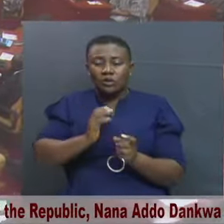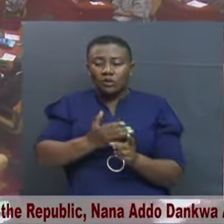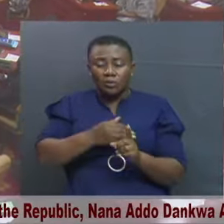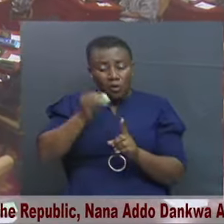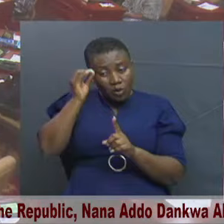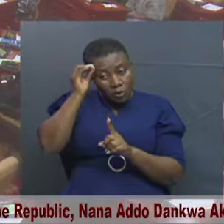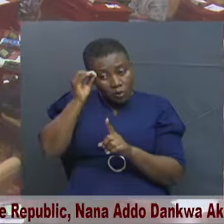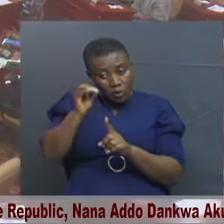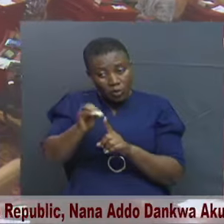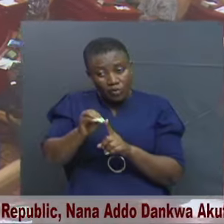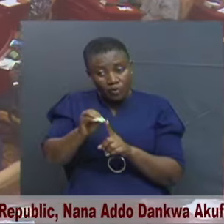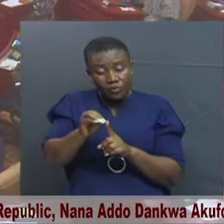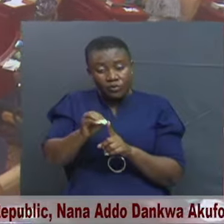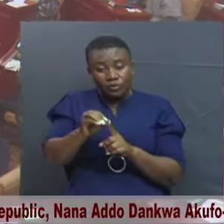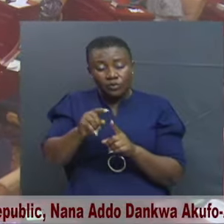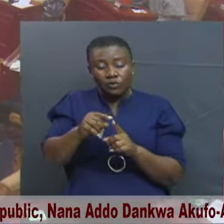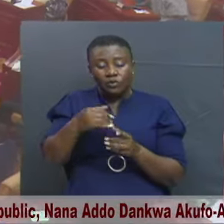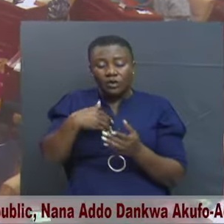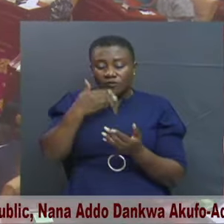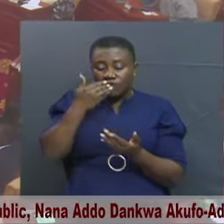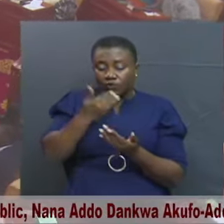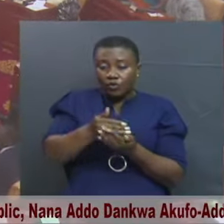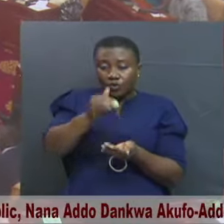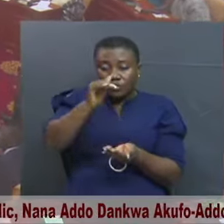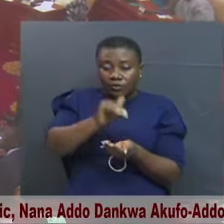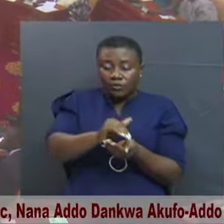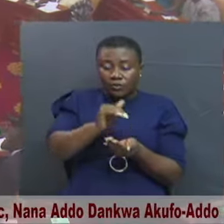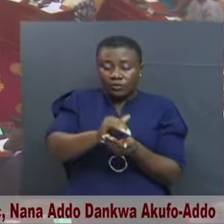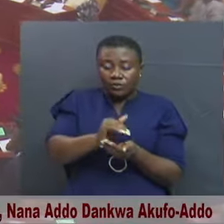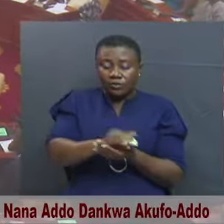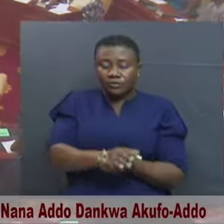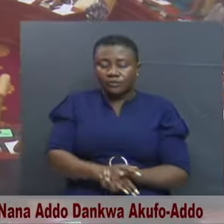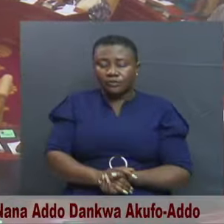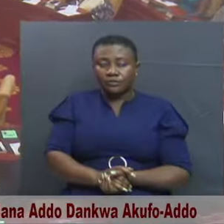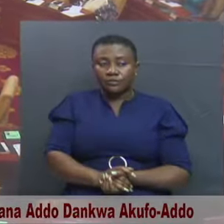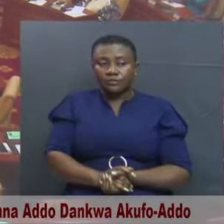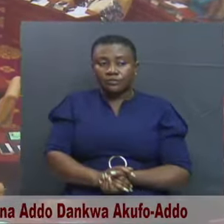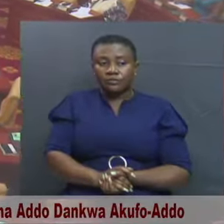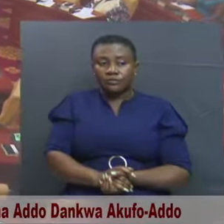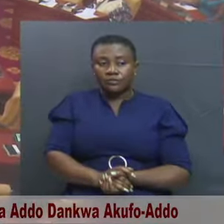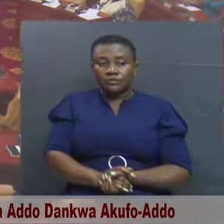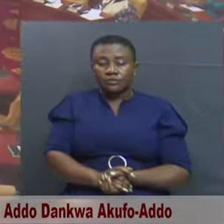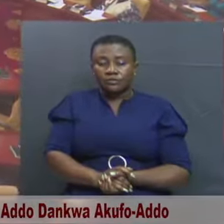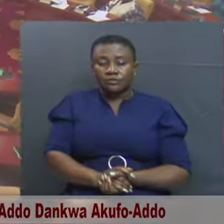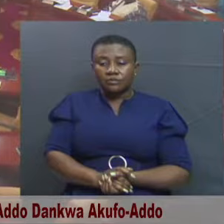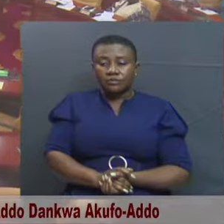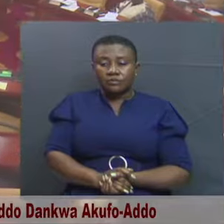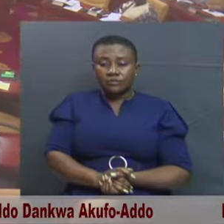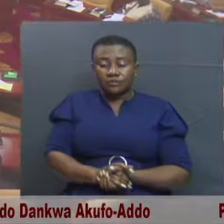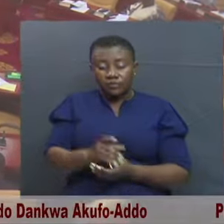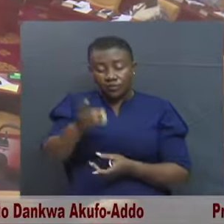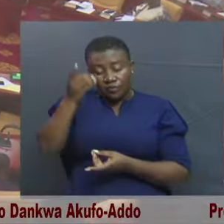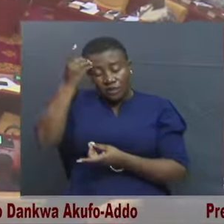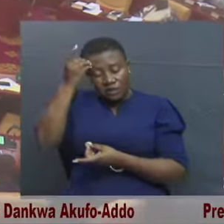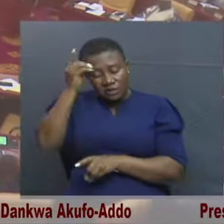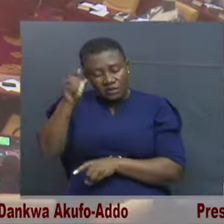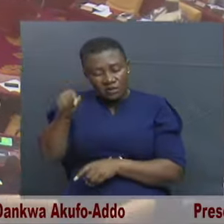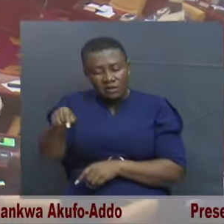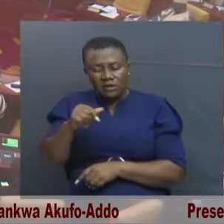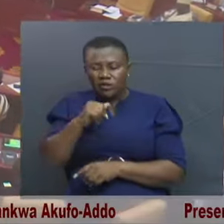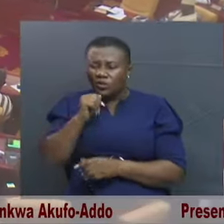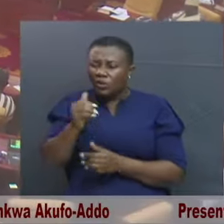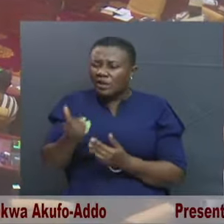restore macroeconomic stability and sustainable growth the decision was not an easy